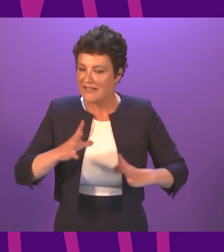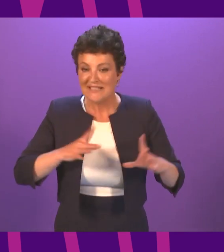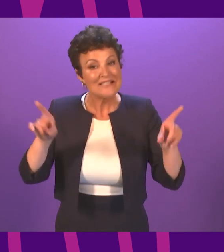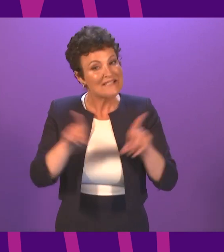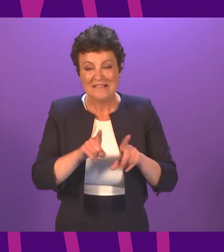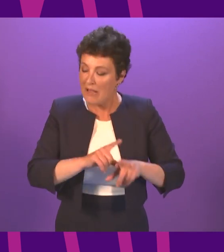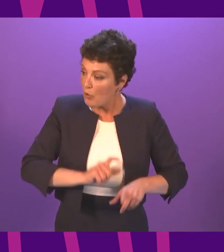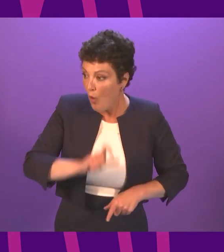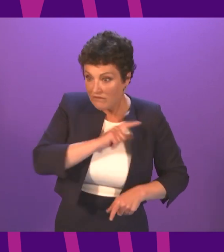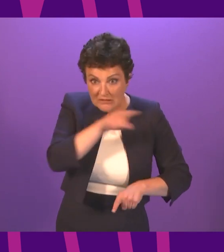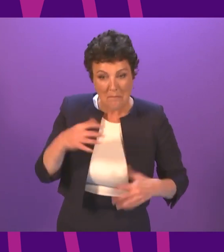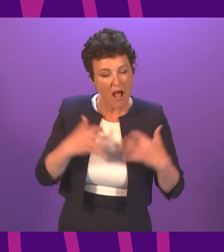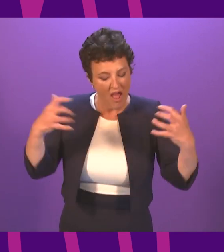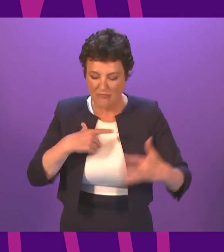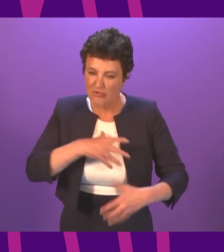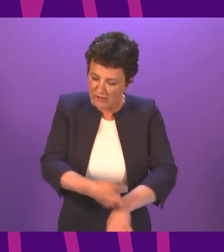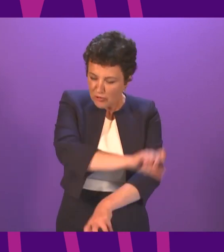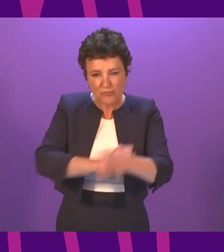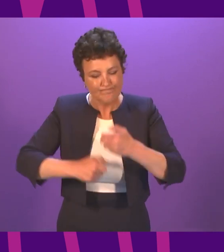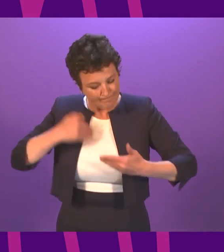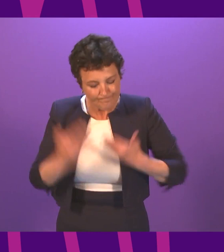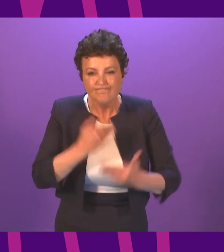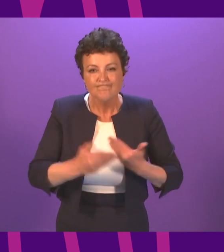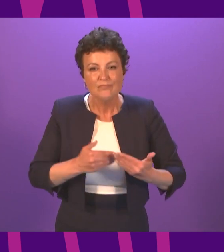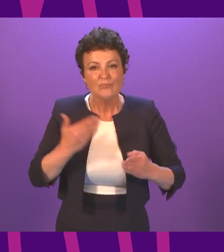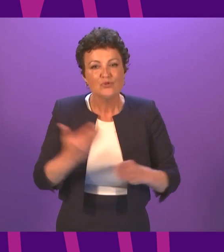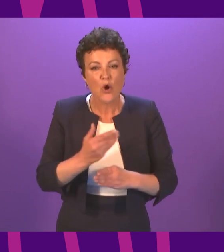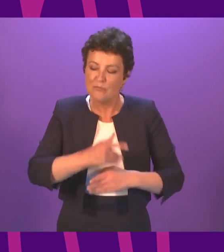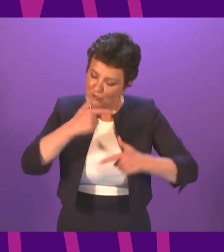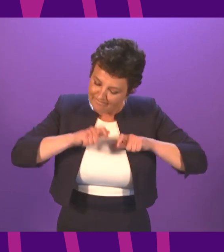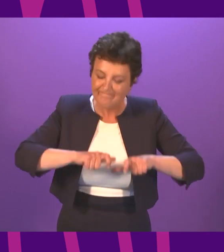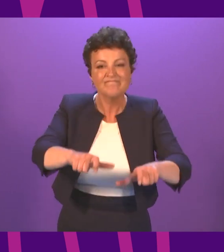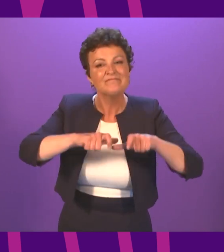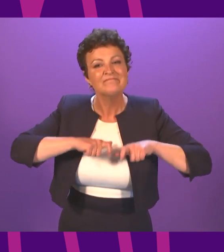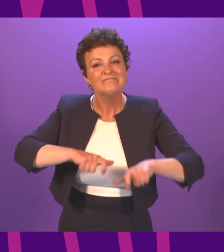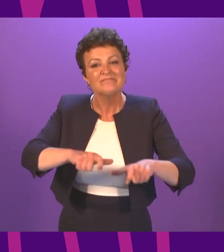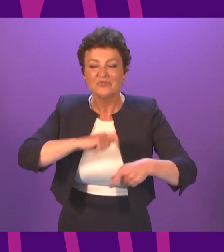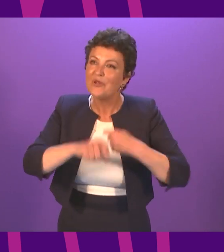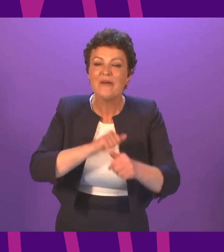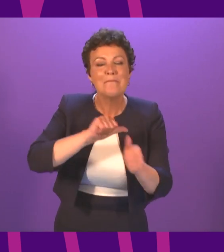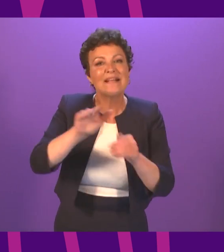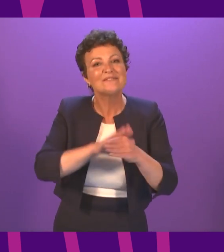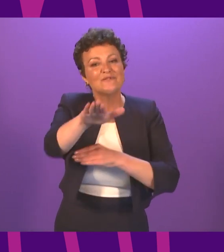confidence of Parliament, I hope, to get on with the job of leading this country to brighter and to better times.